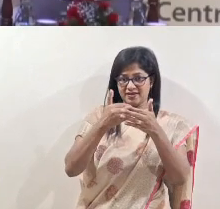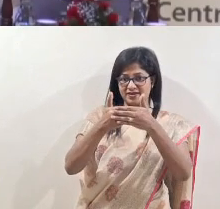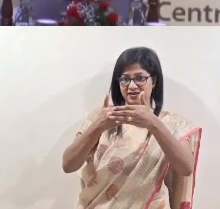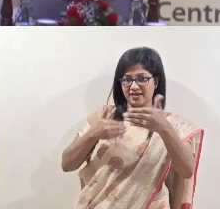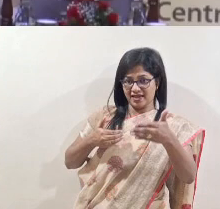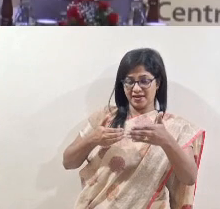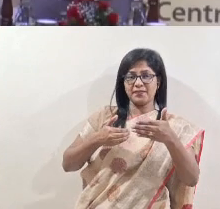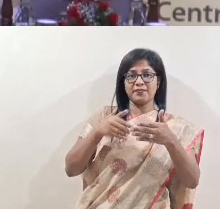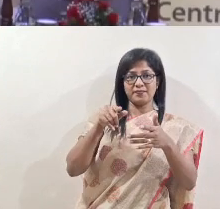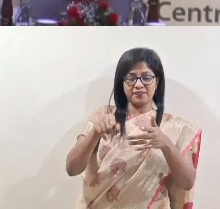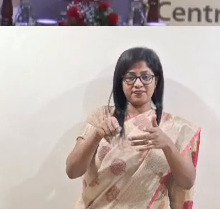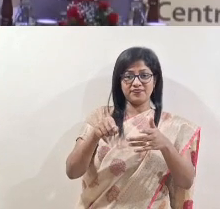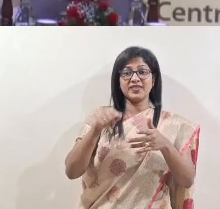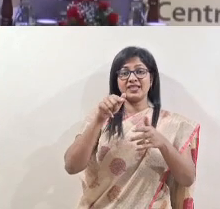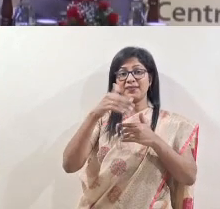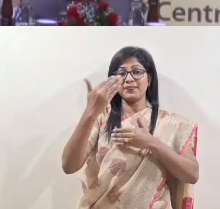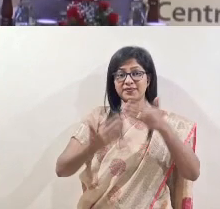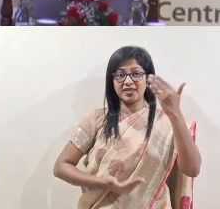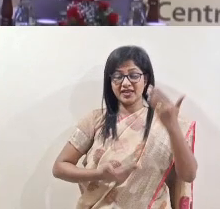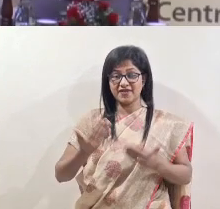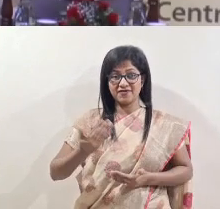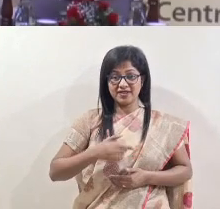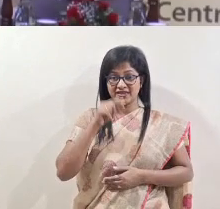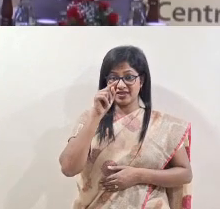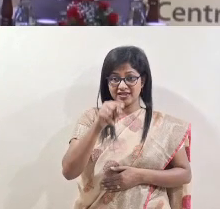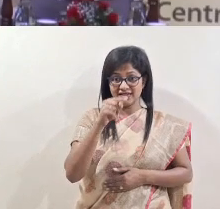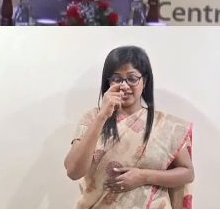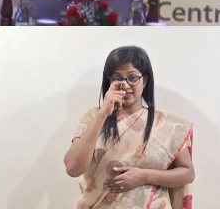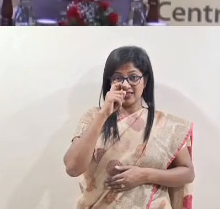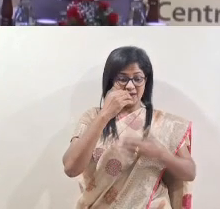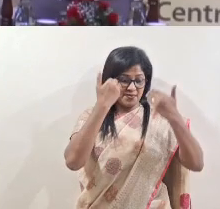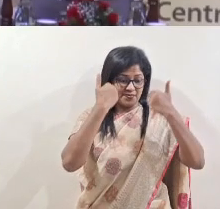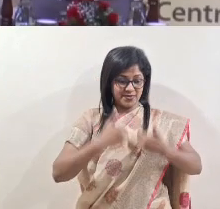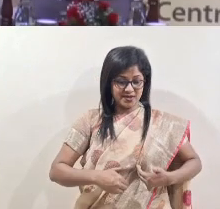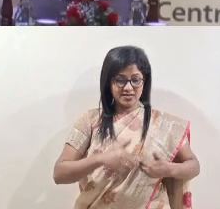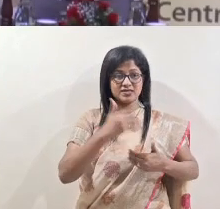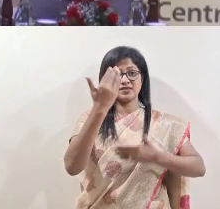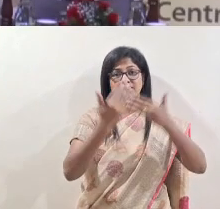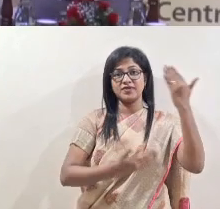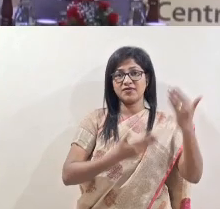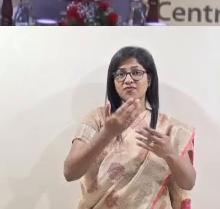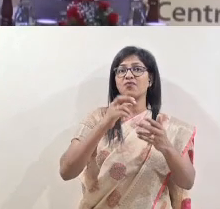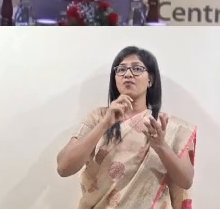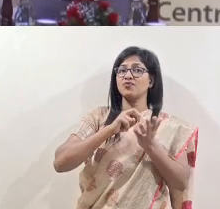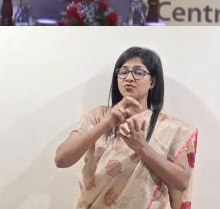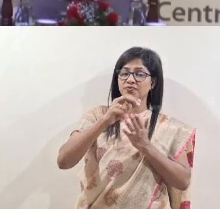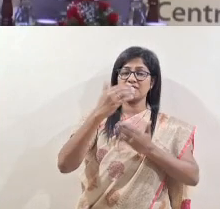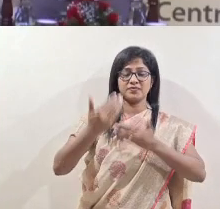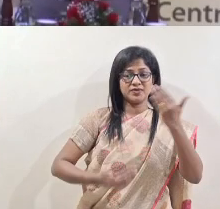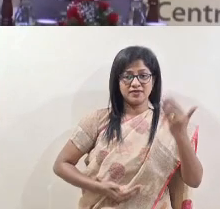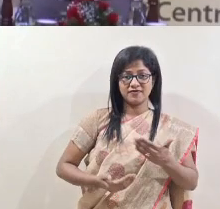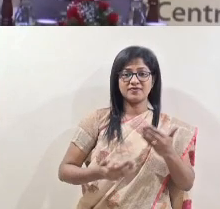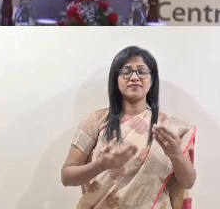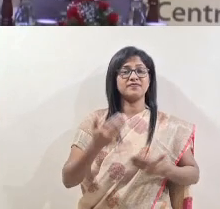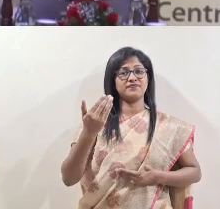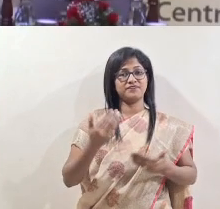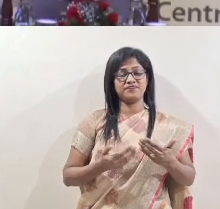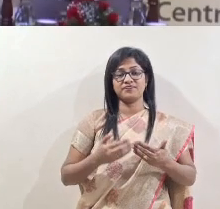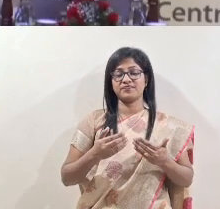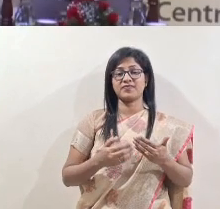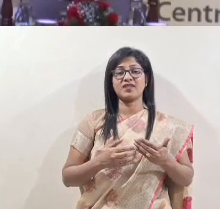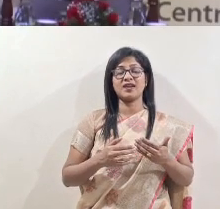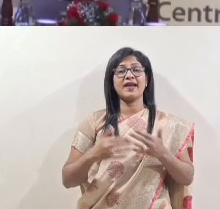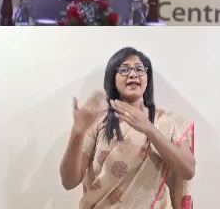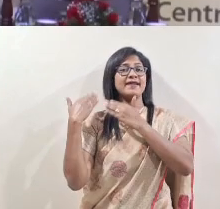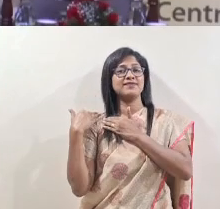mean the behavioral part of the humans or the pedestrians has a long bearing on this. It has a